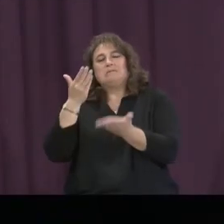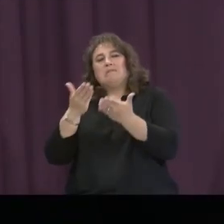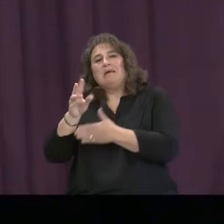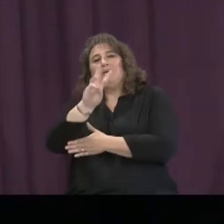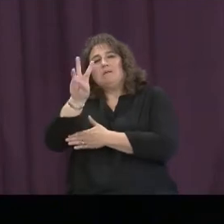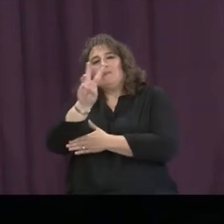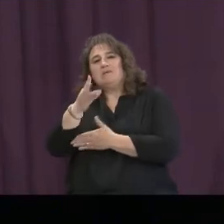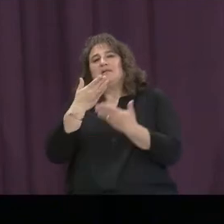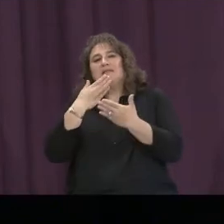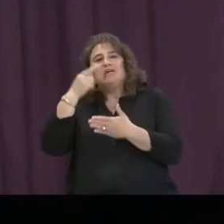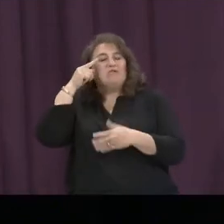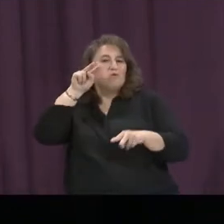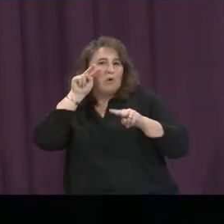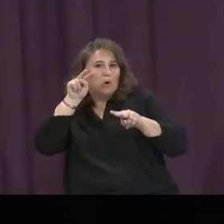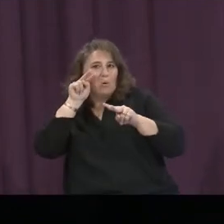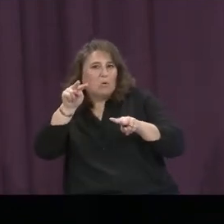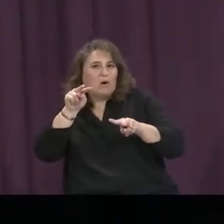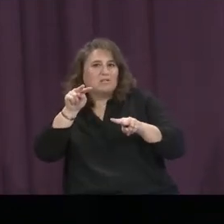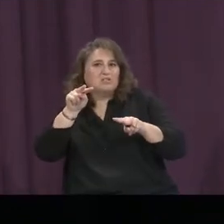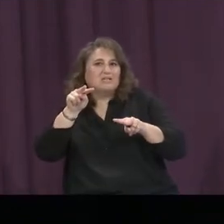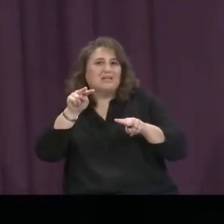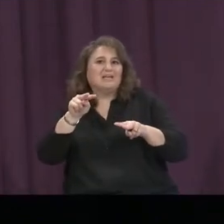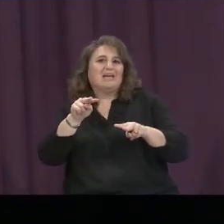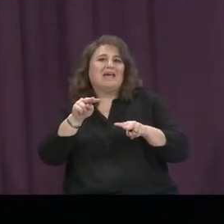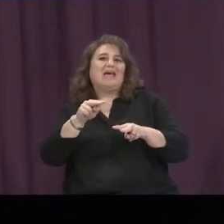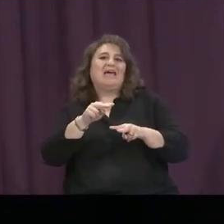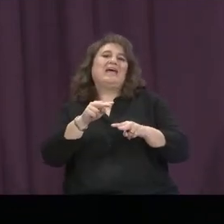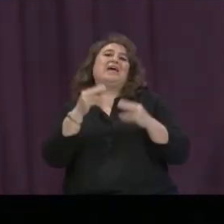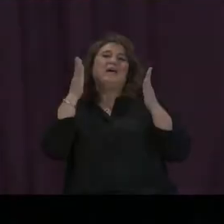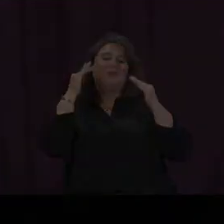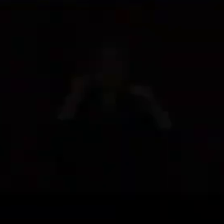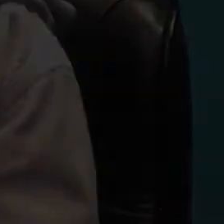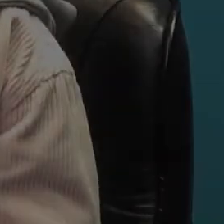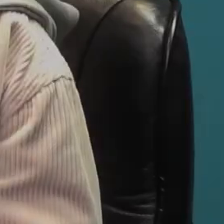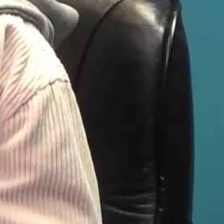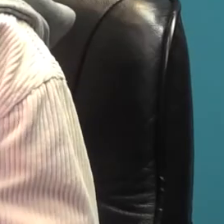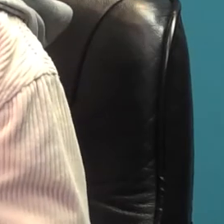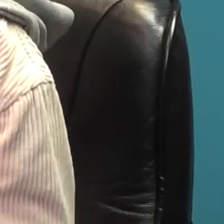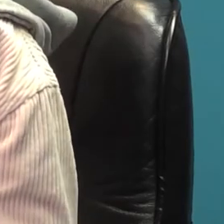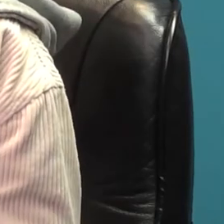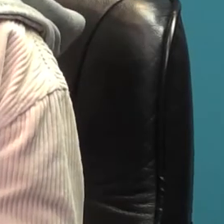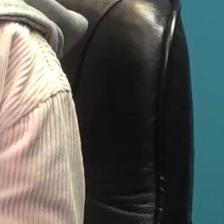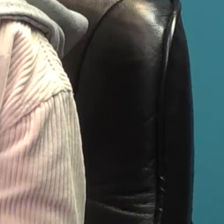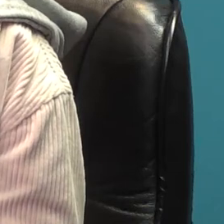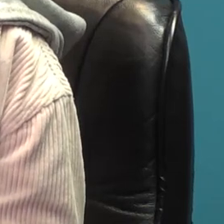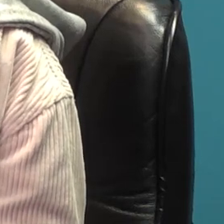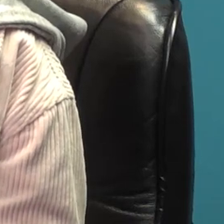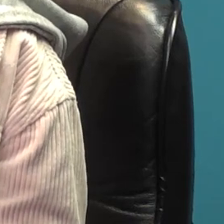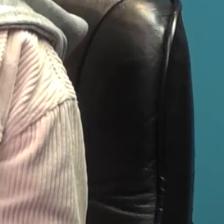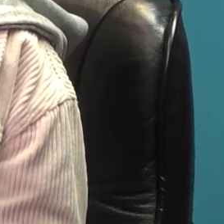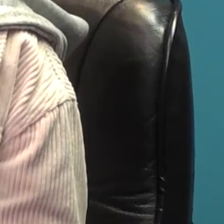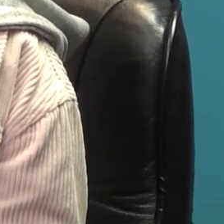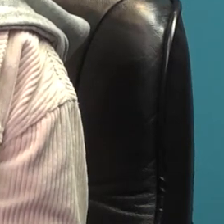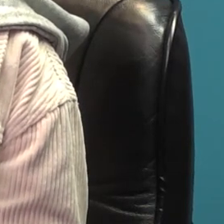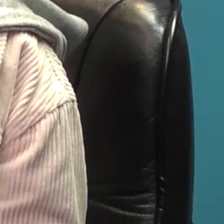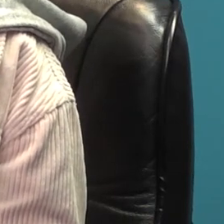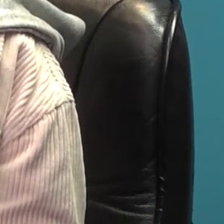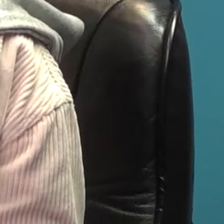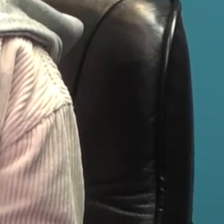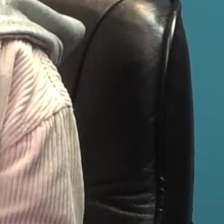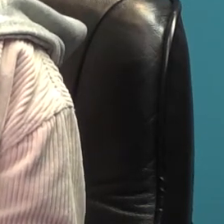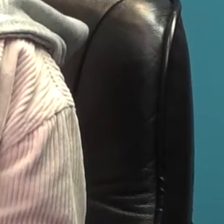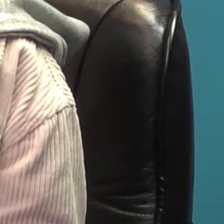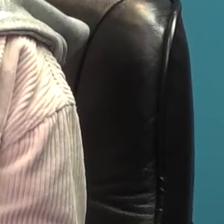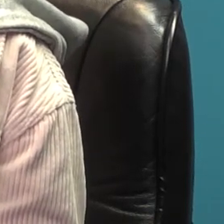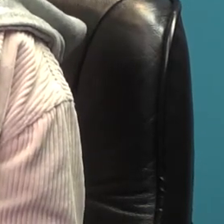and tuning in. And we hope that you just stay well and encouraged. All right. Good afternoon and welcome to the Y Show podcast